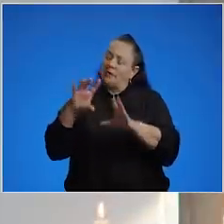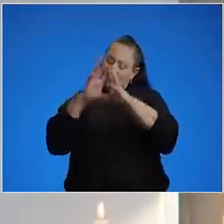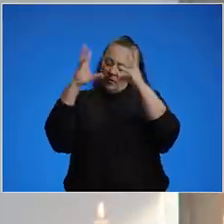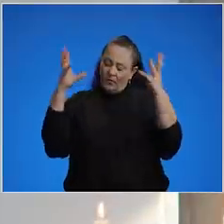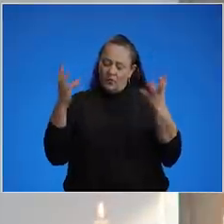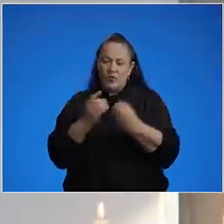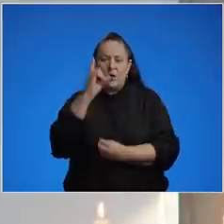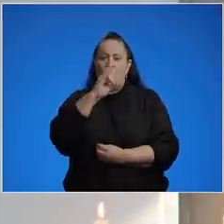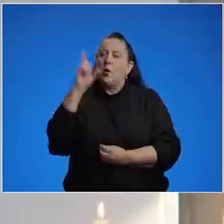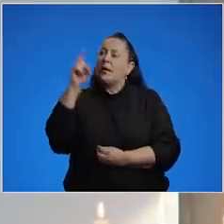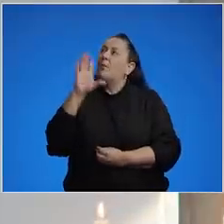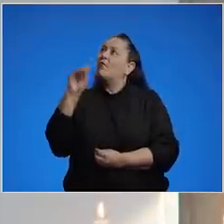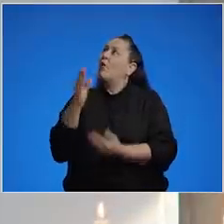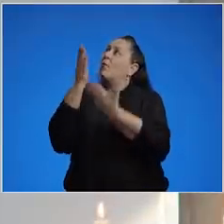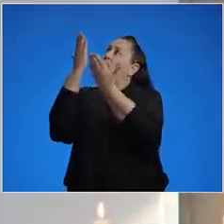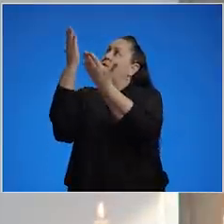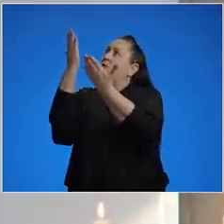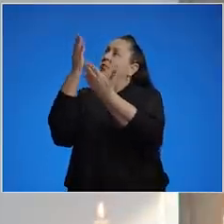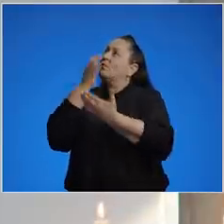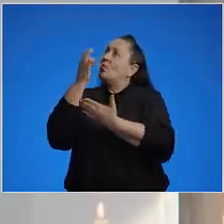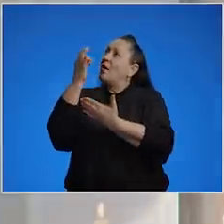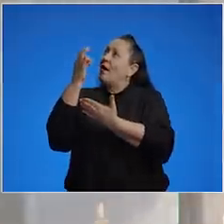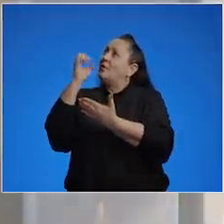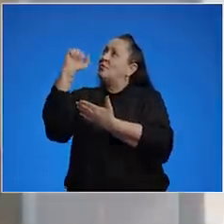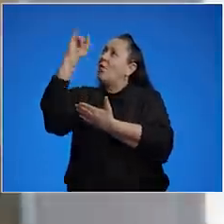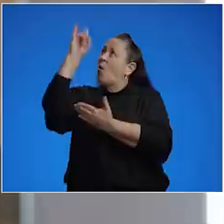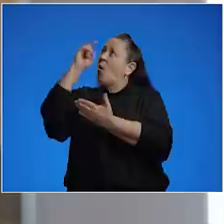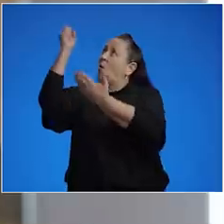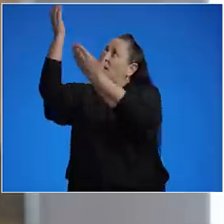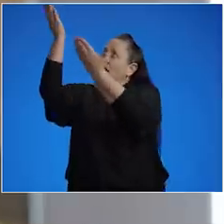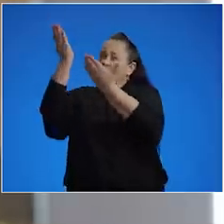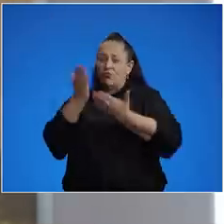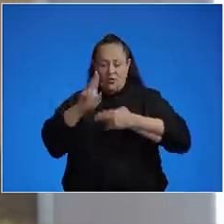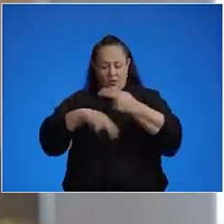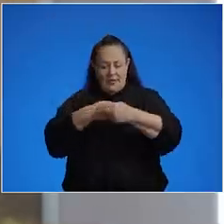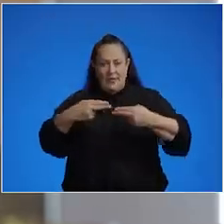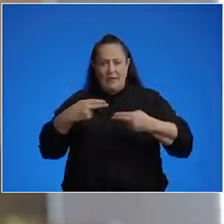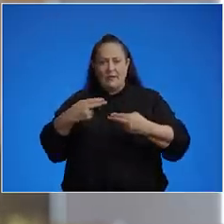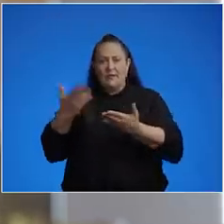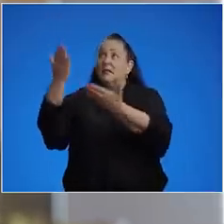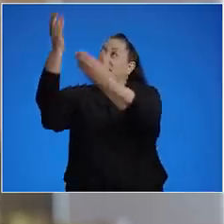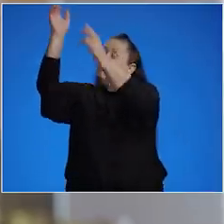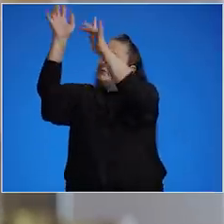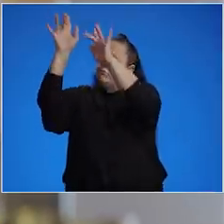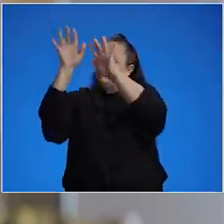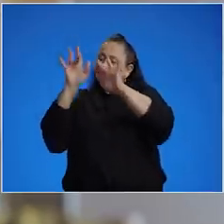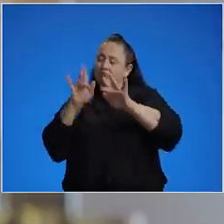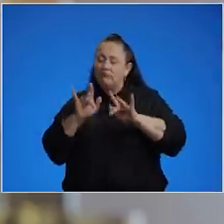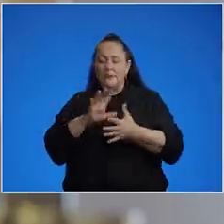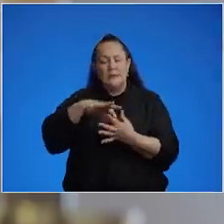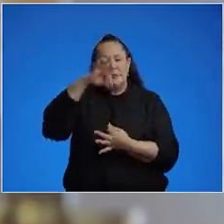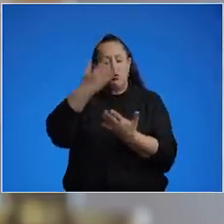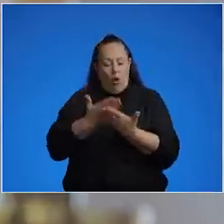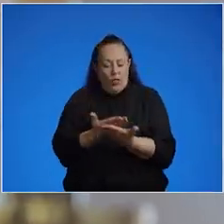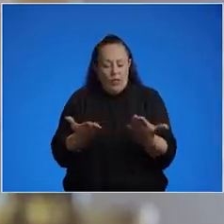The fount of all holiness. Make holy, therefore, these gifts, we pray, By sending down your Spirit